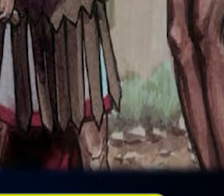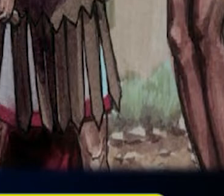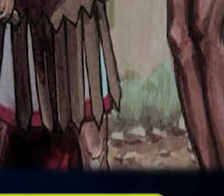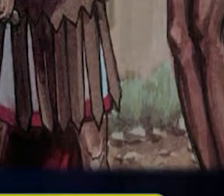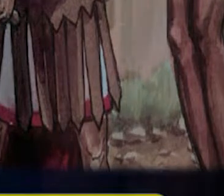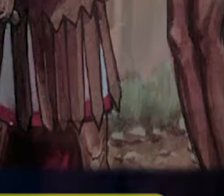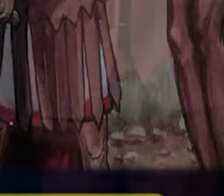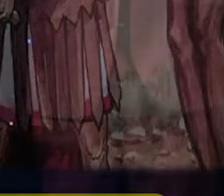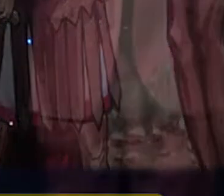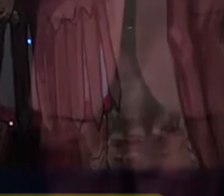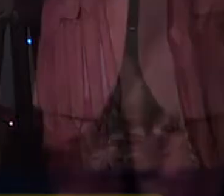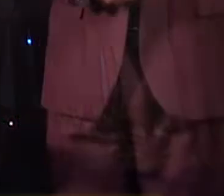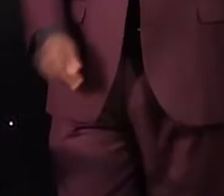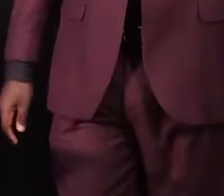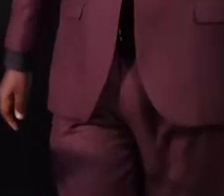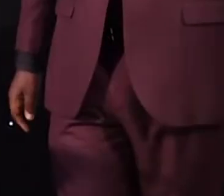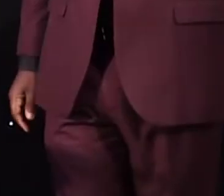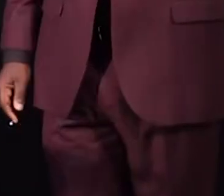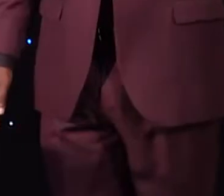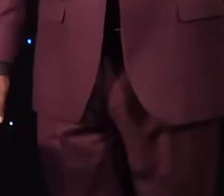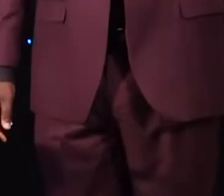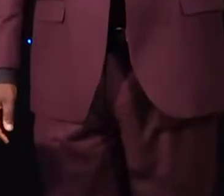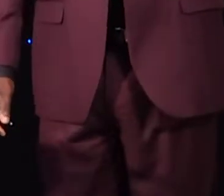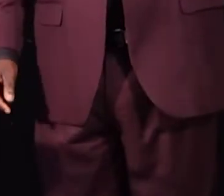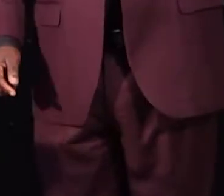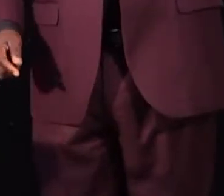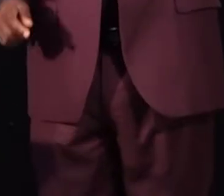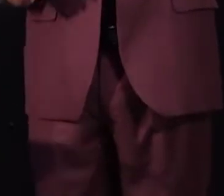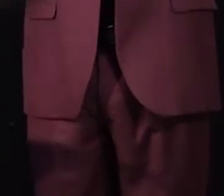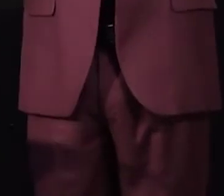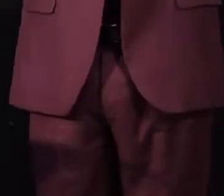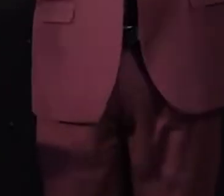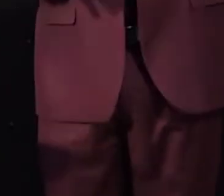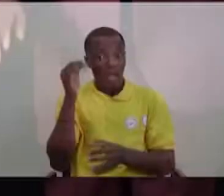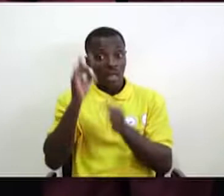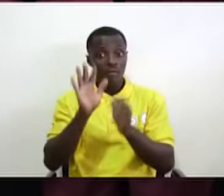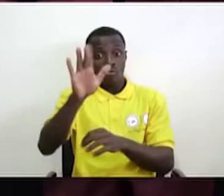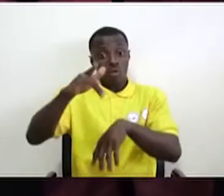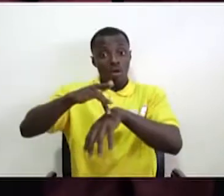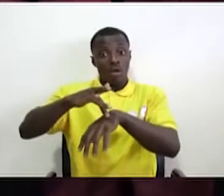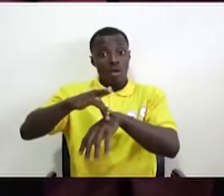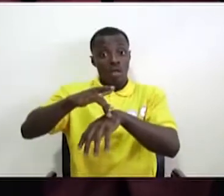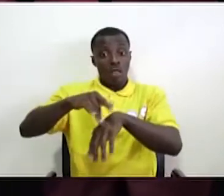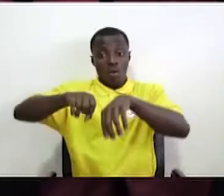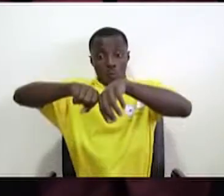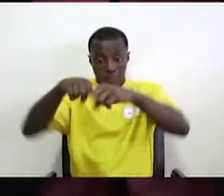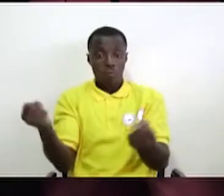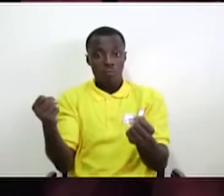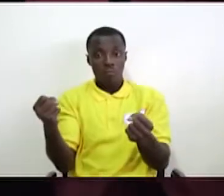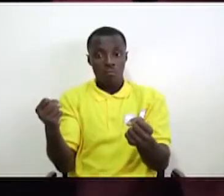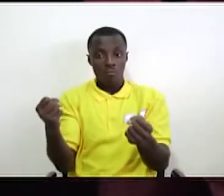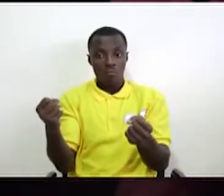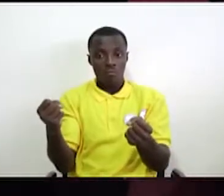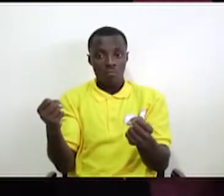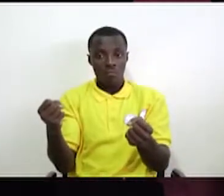really happened. Now, so mo hwe Yesu de no de see here. See, when they break your leg, your hands are like that. Won